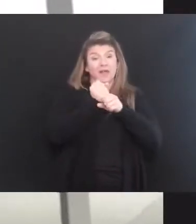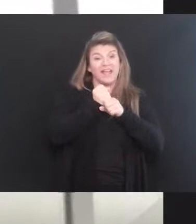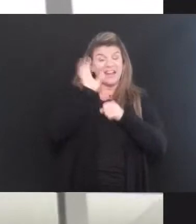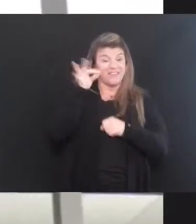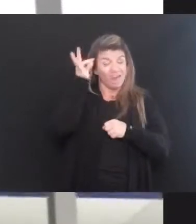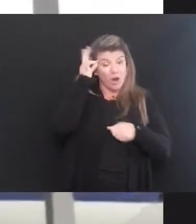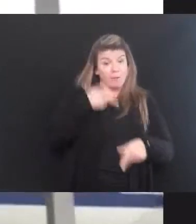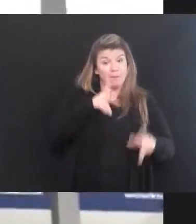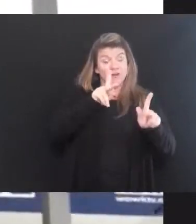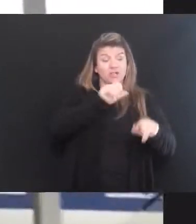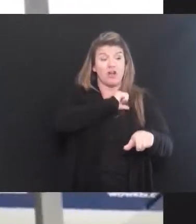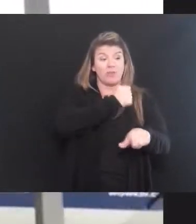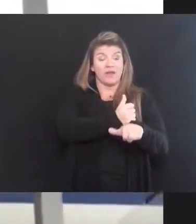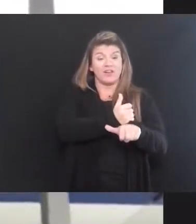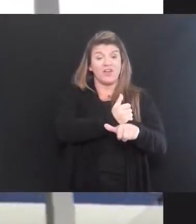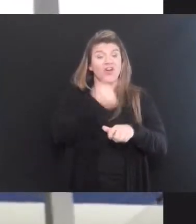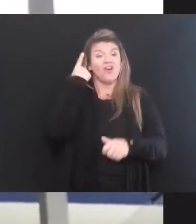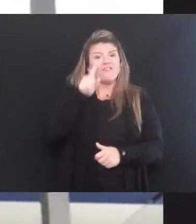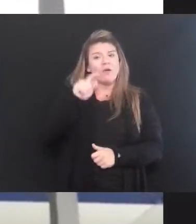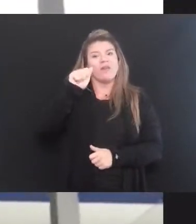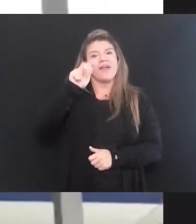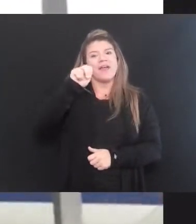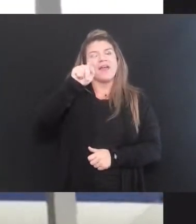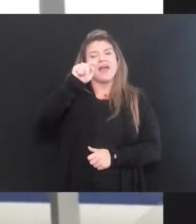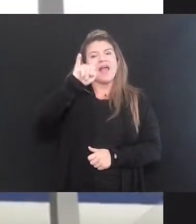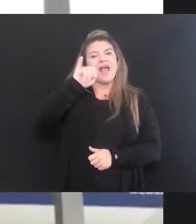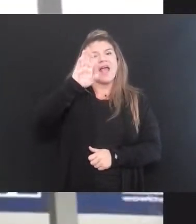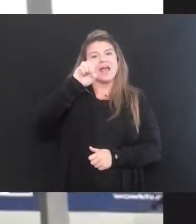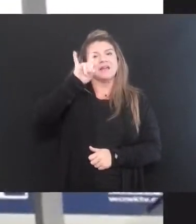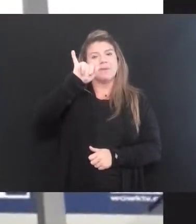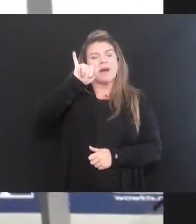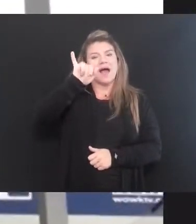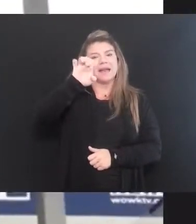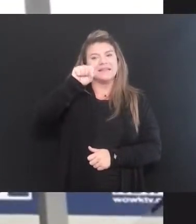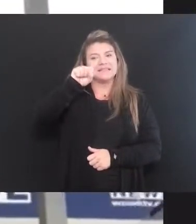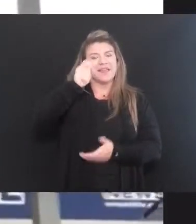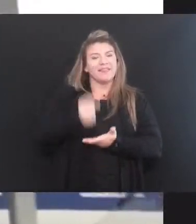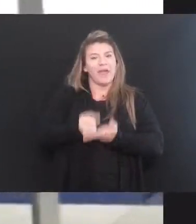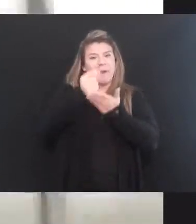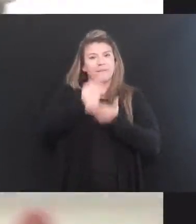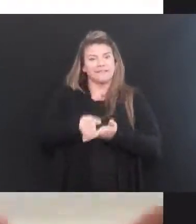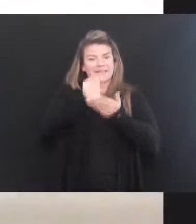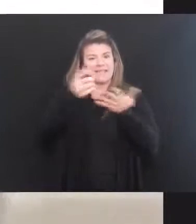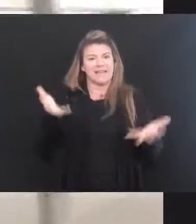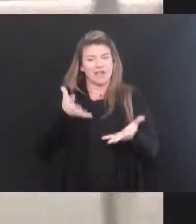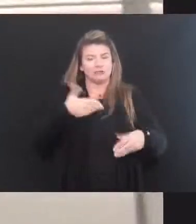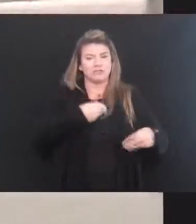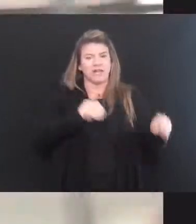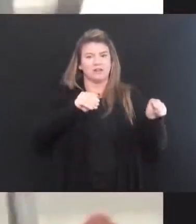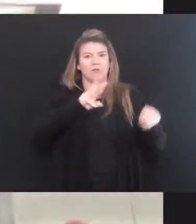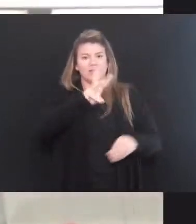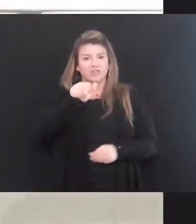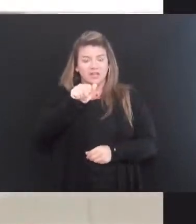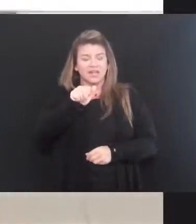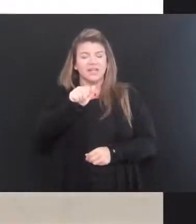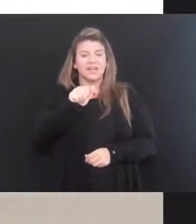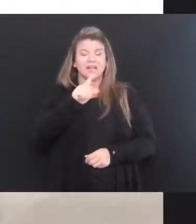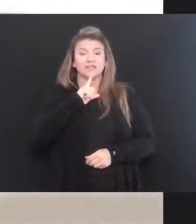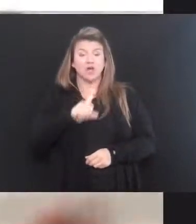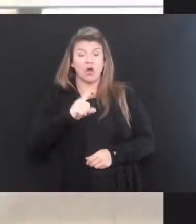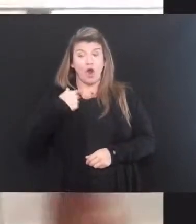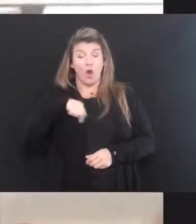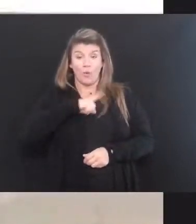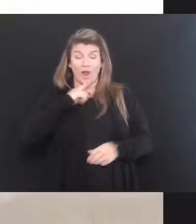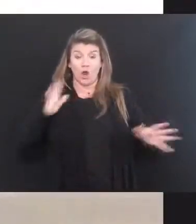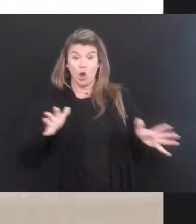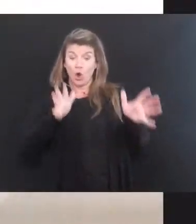or authorization for the antibody therapies on a widespread scale here in West Virginia. Are we